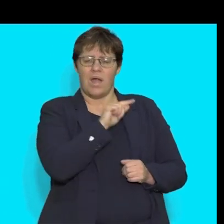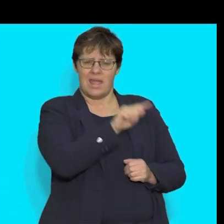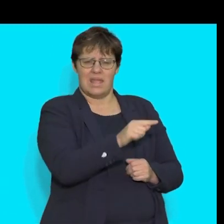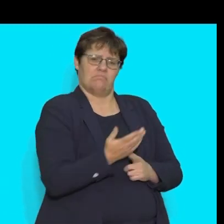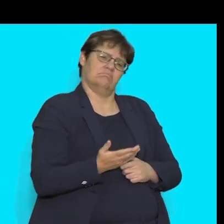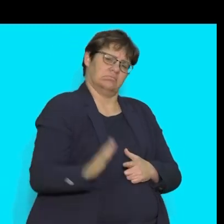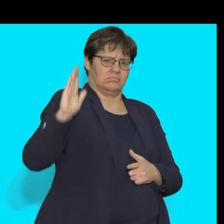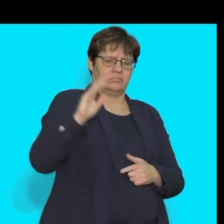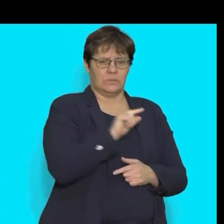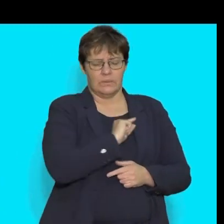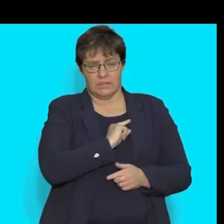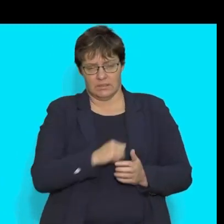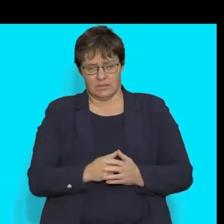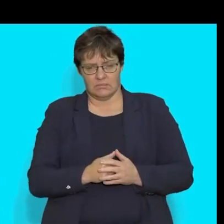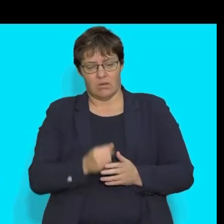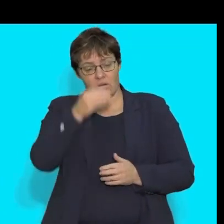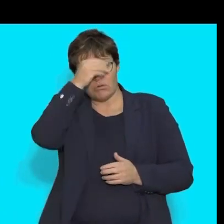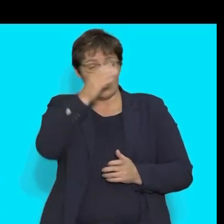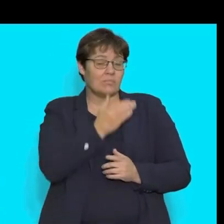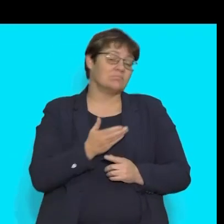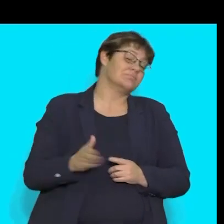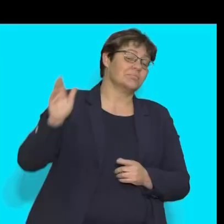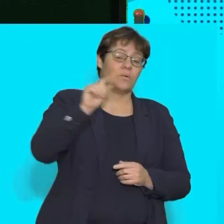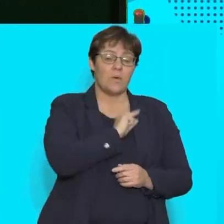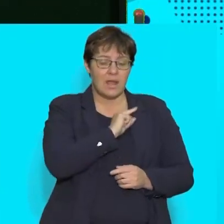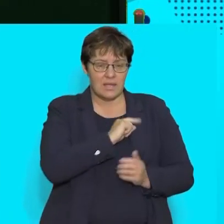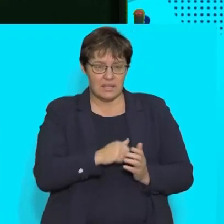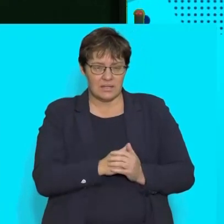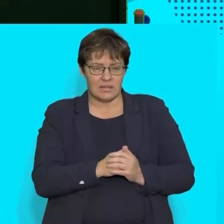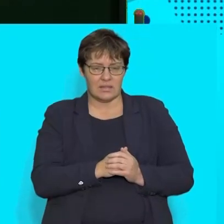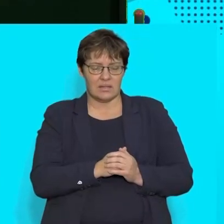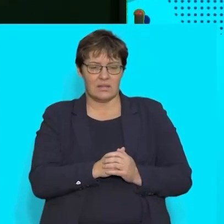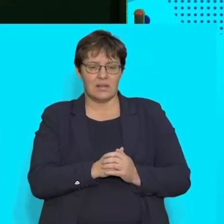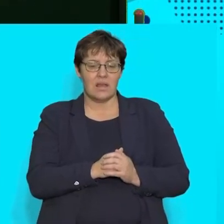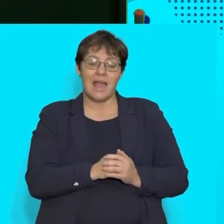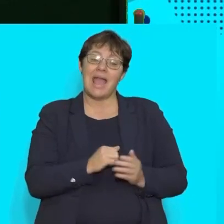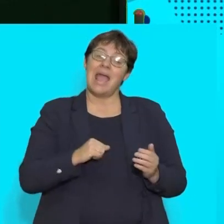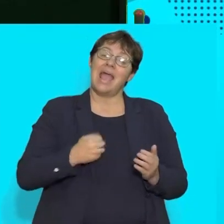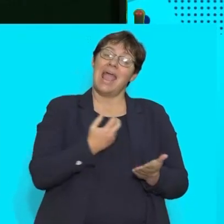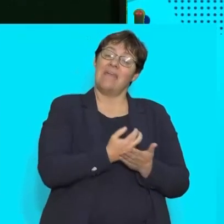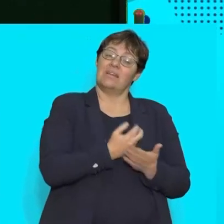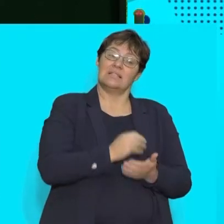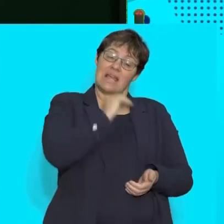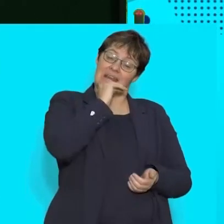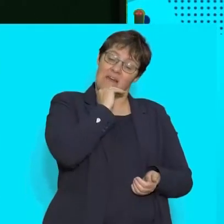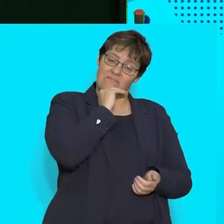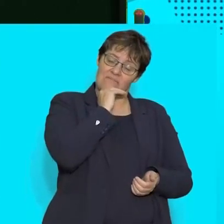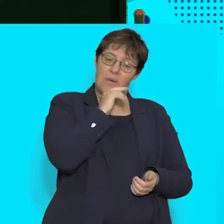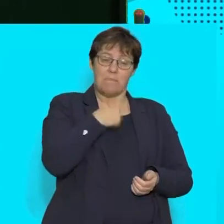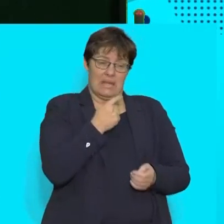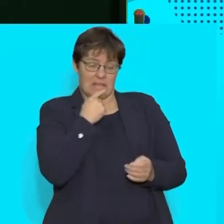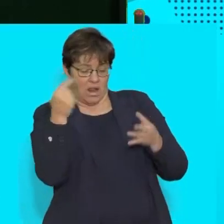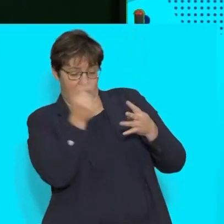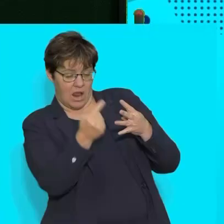theory rejected? And the concept of rejection is based on not enough evidence supporting what